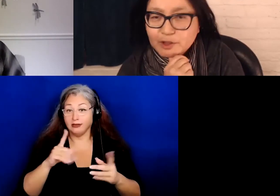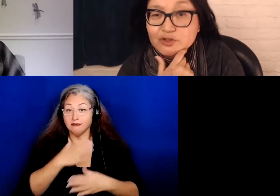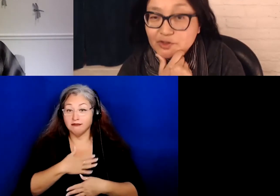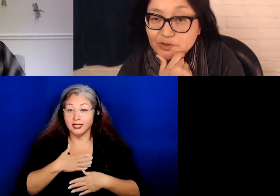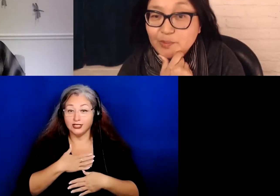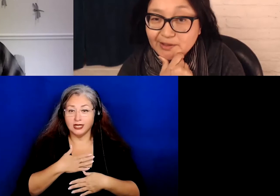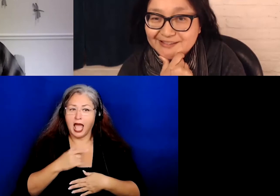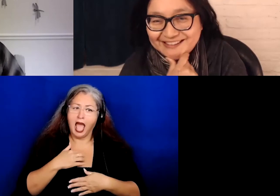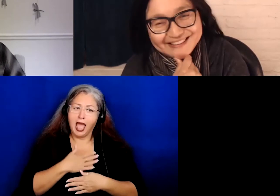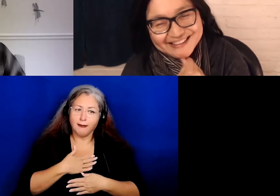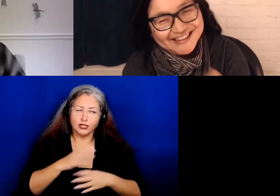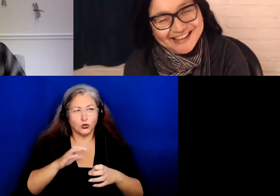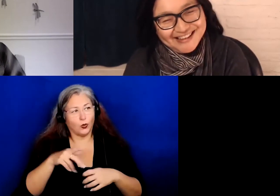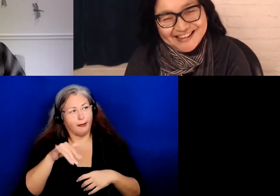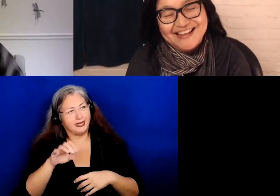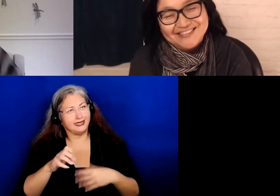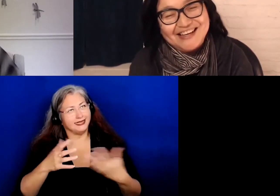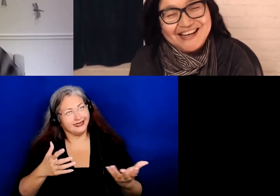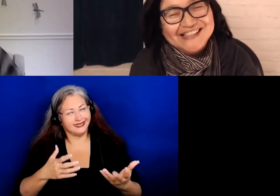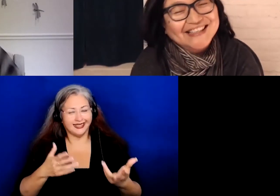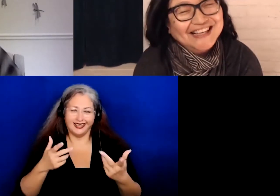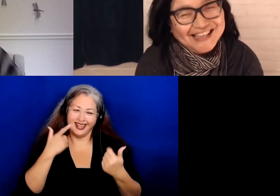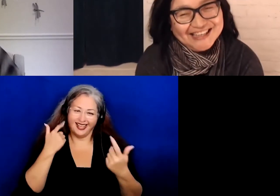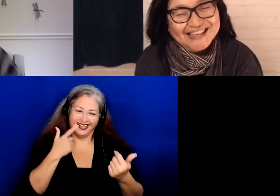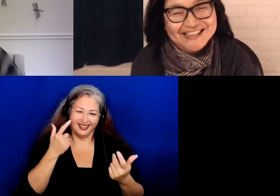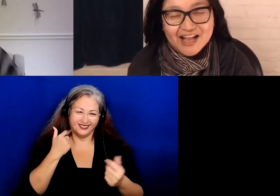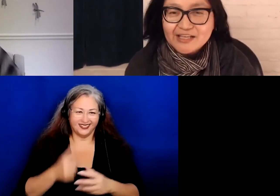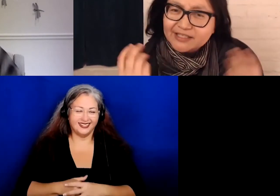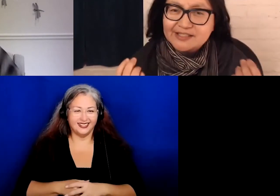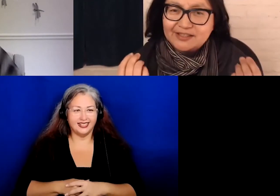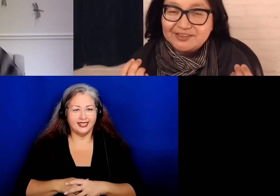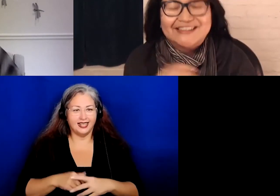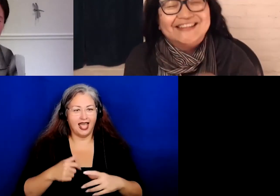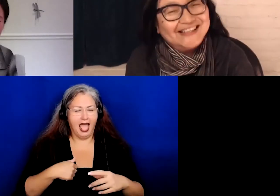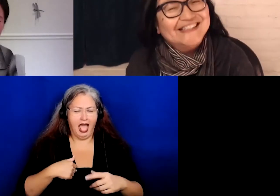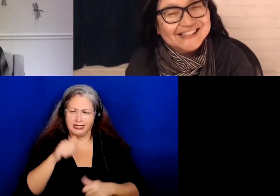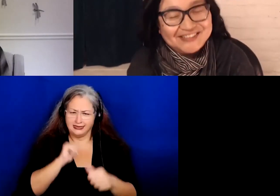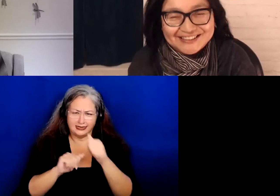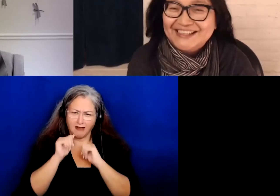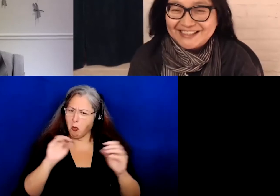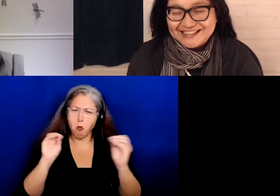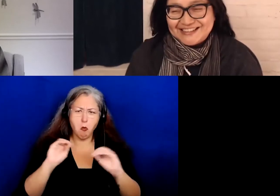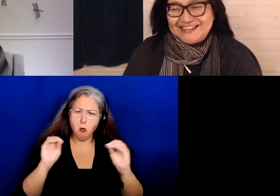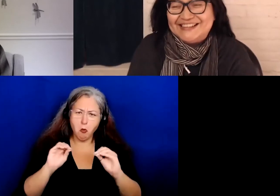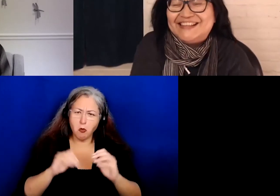I had pleasure to do the piece. Right. I didn't suffer. I did